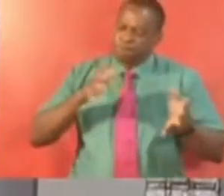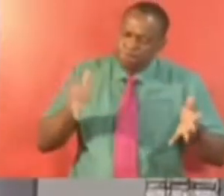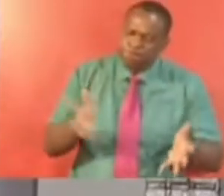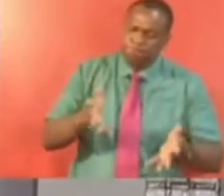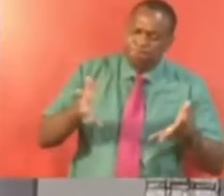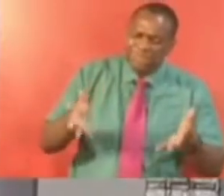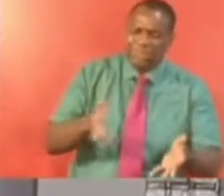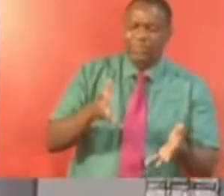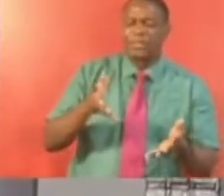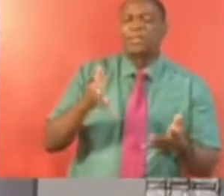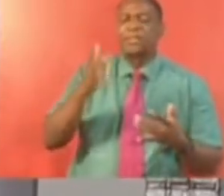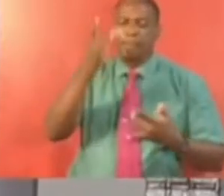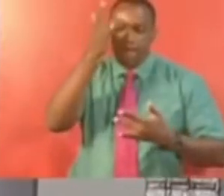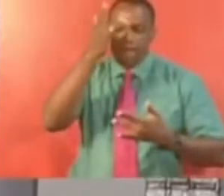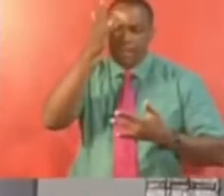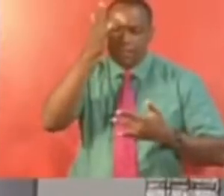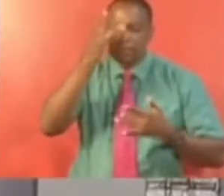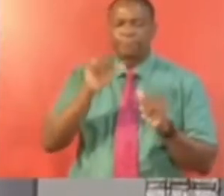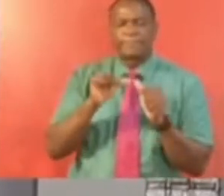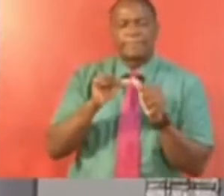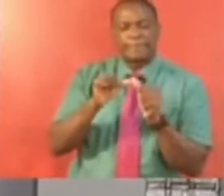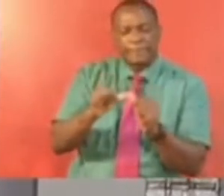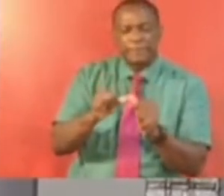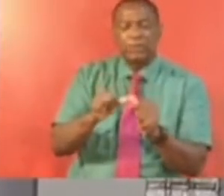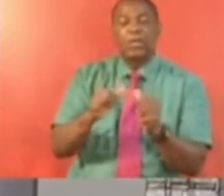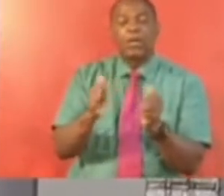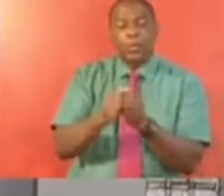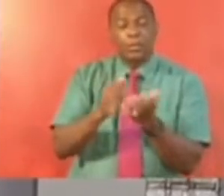exercise routine. I